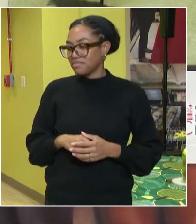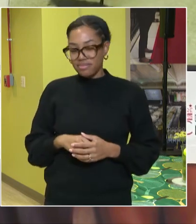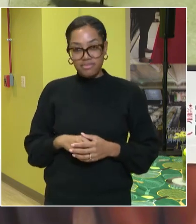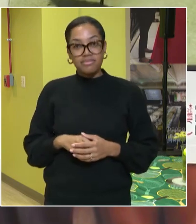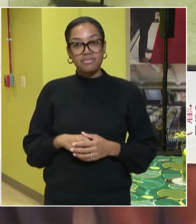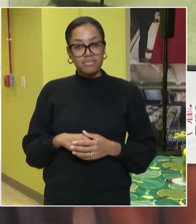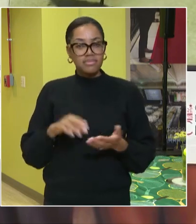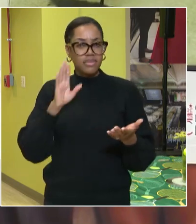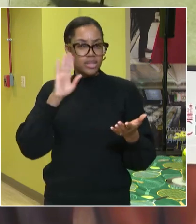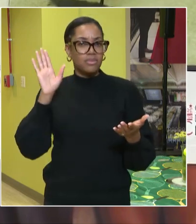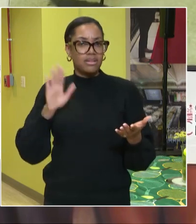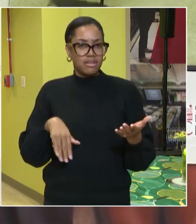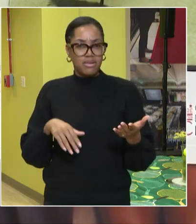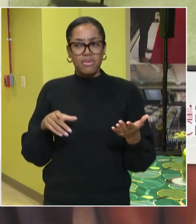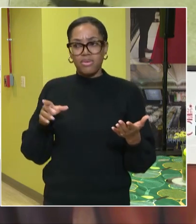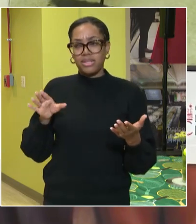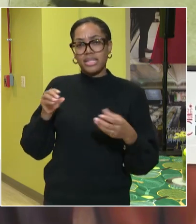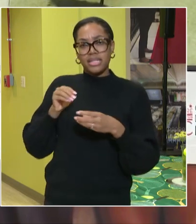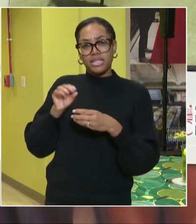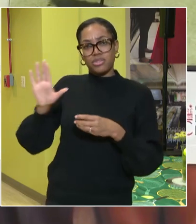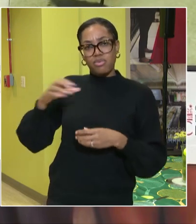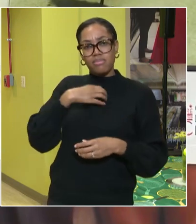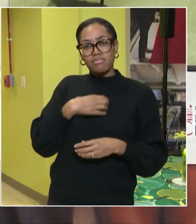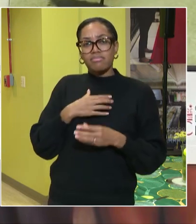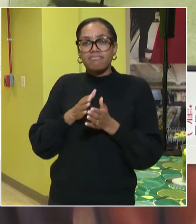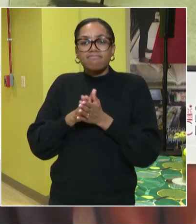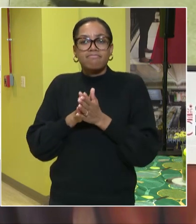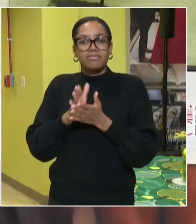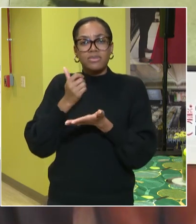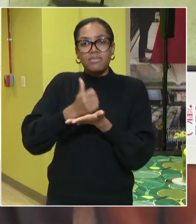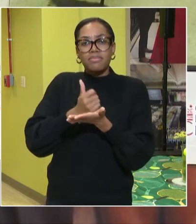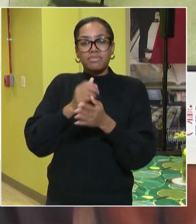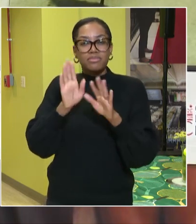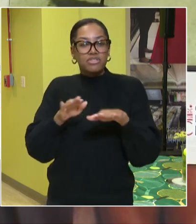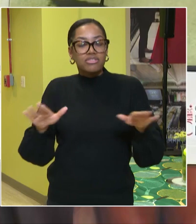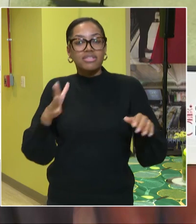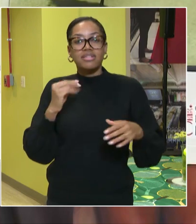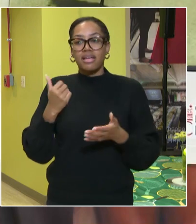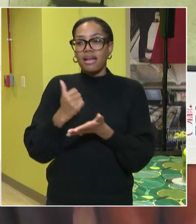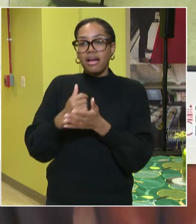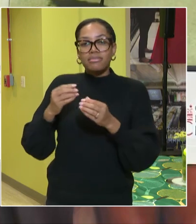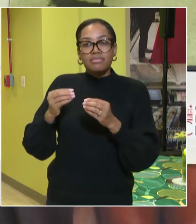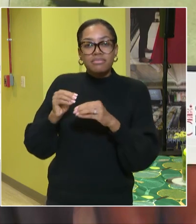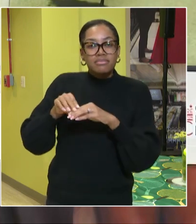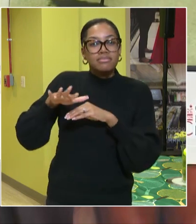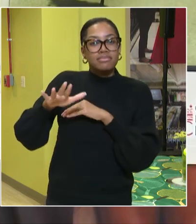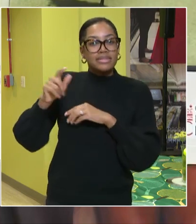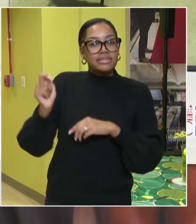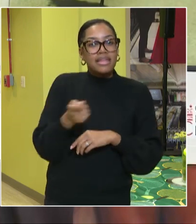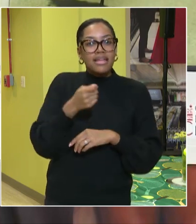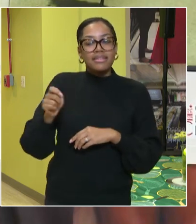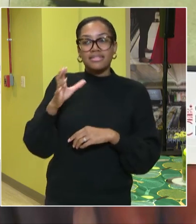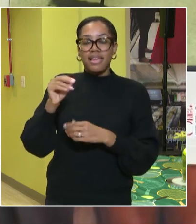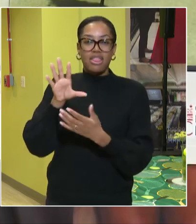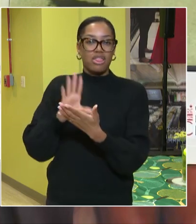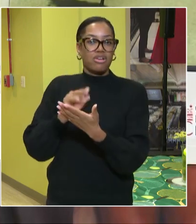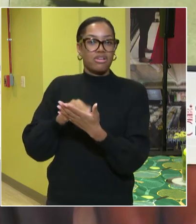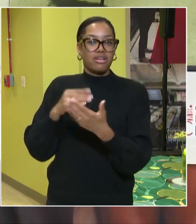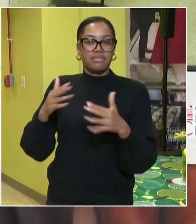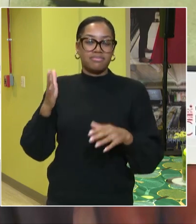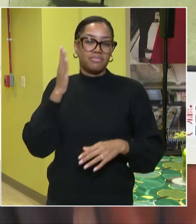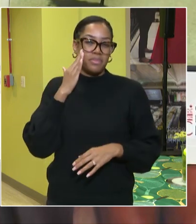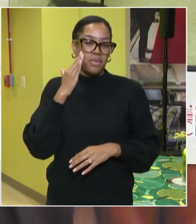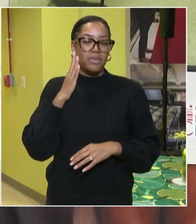We know how important your passion for children and tennis and learning is. And I have these really